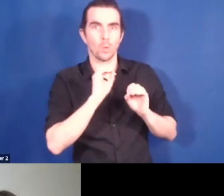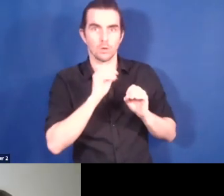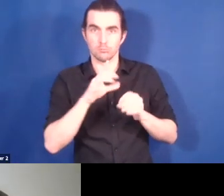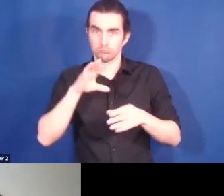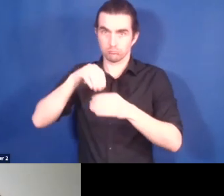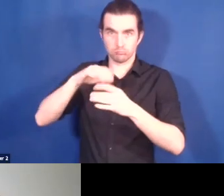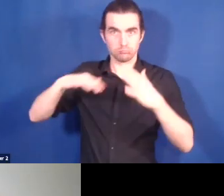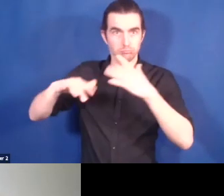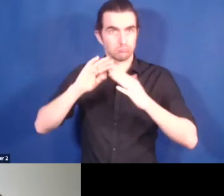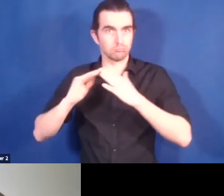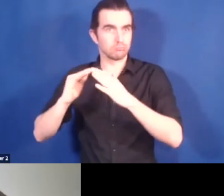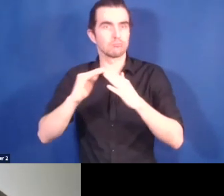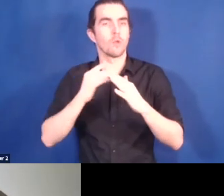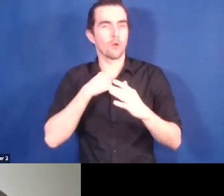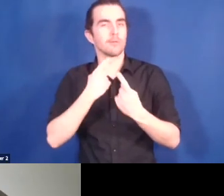of the